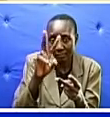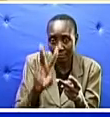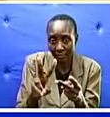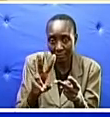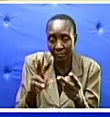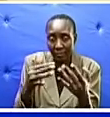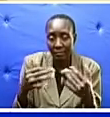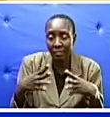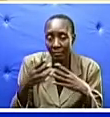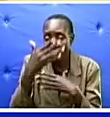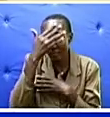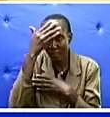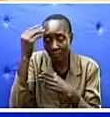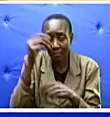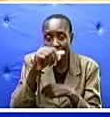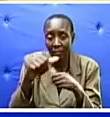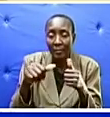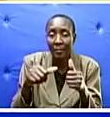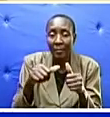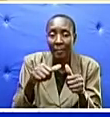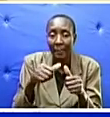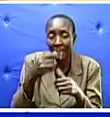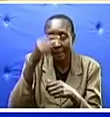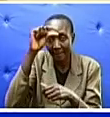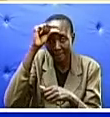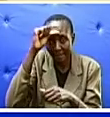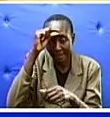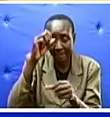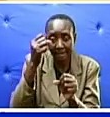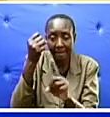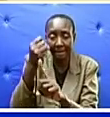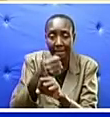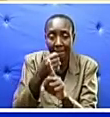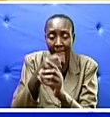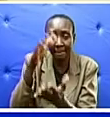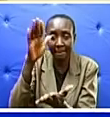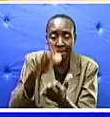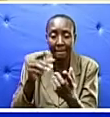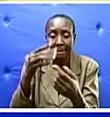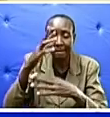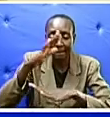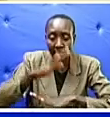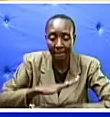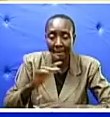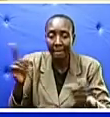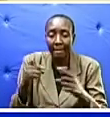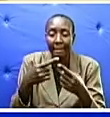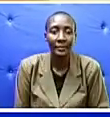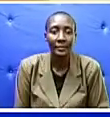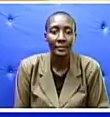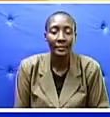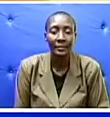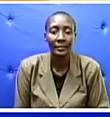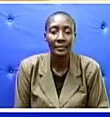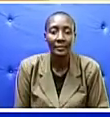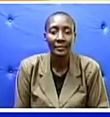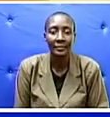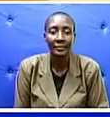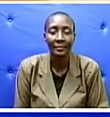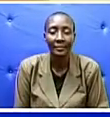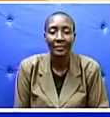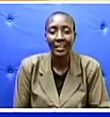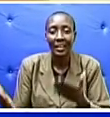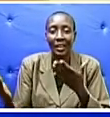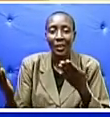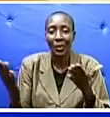seat in terms of the government efforts? We are taking a short break here on The Big Idea, but we'll be back joining the conversation.